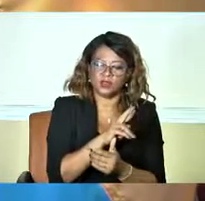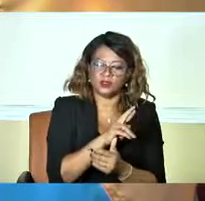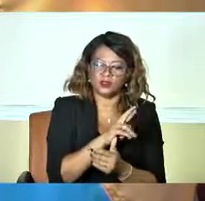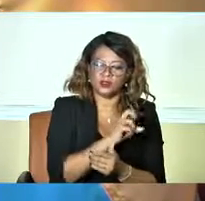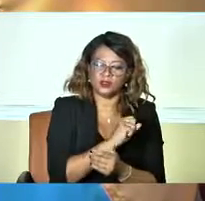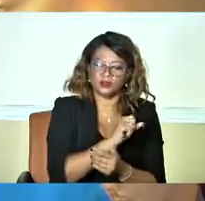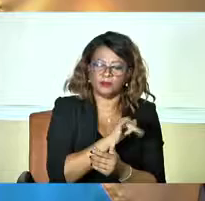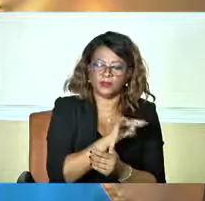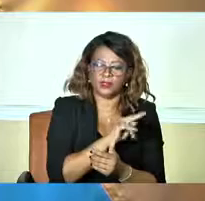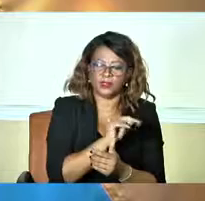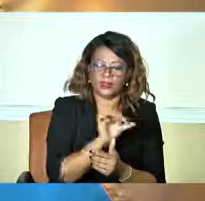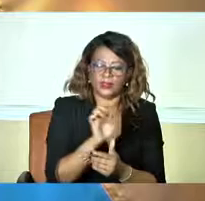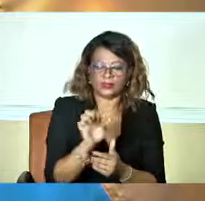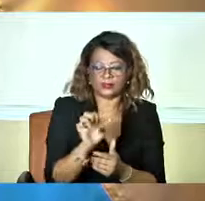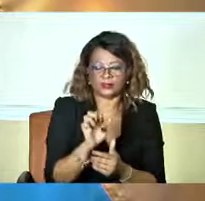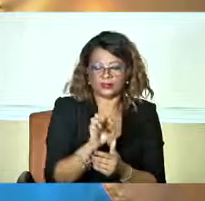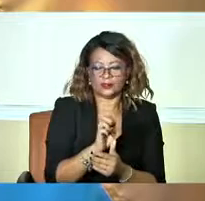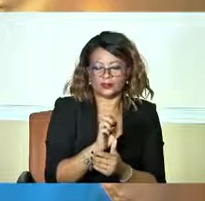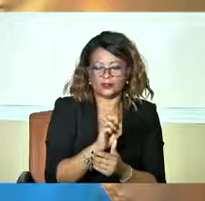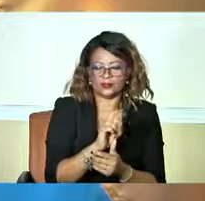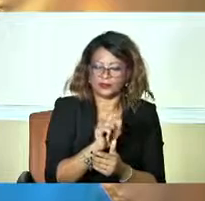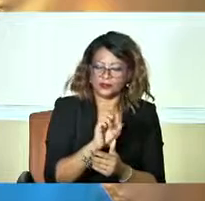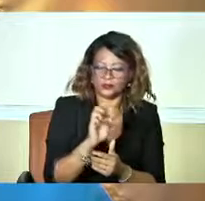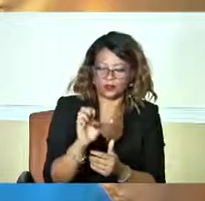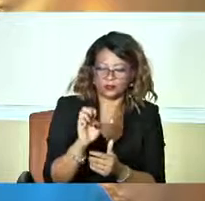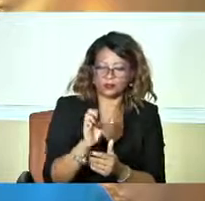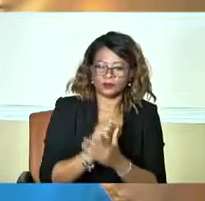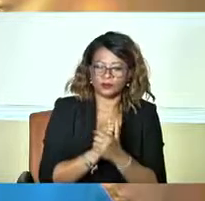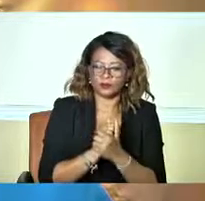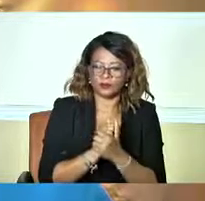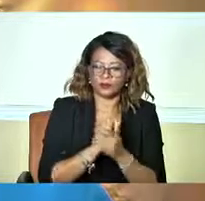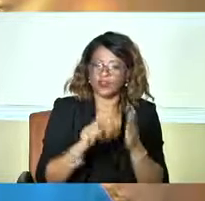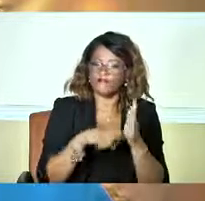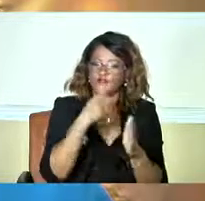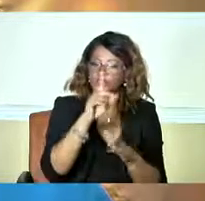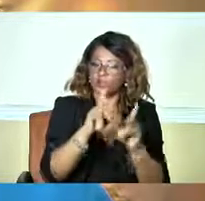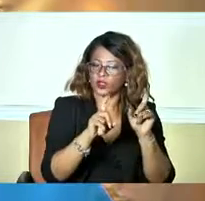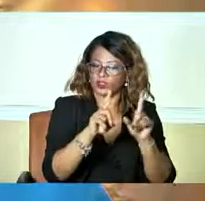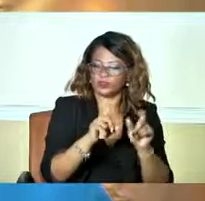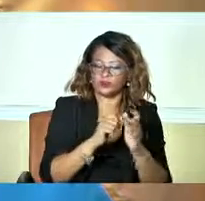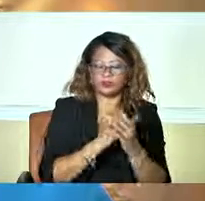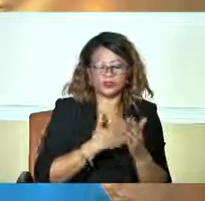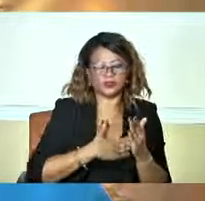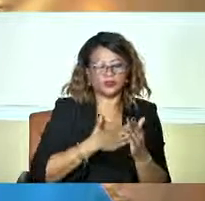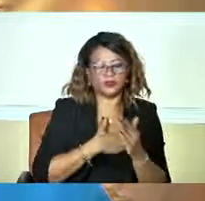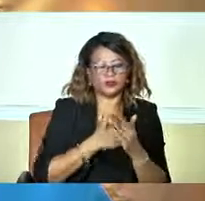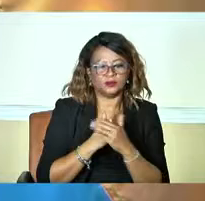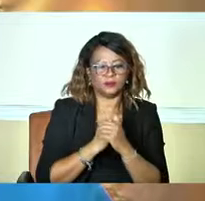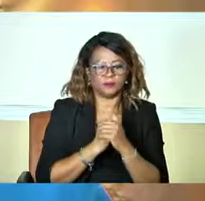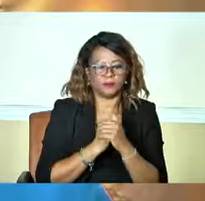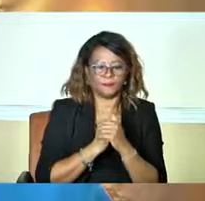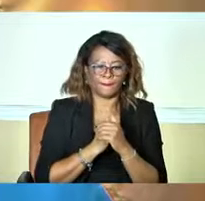from JCN and to her first question, please.